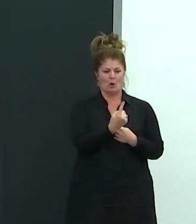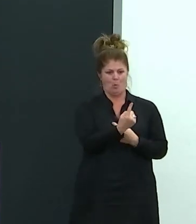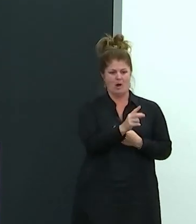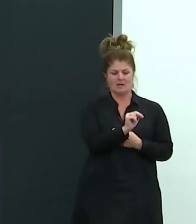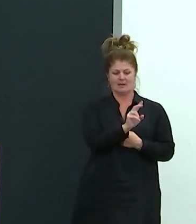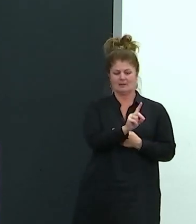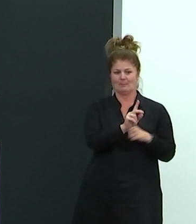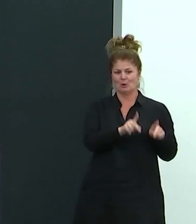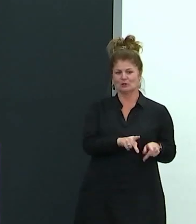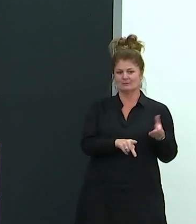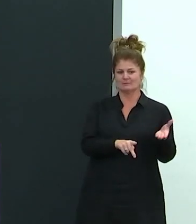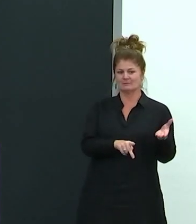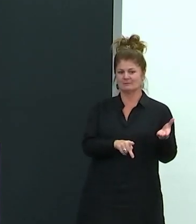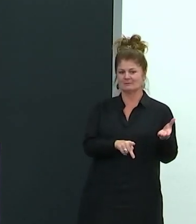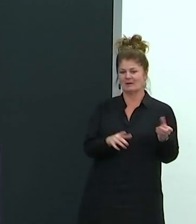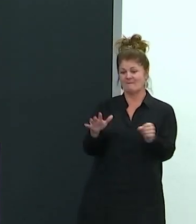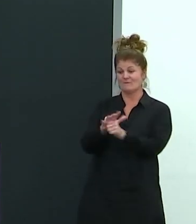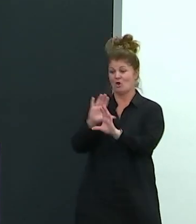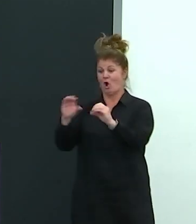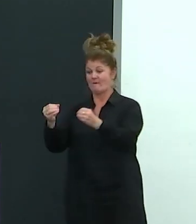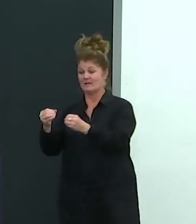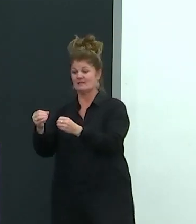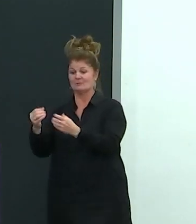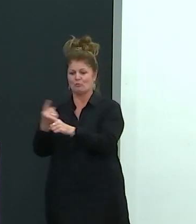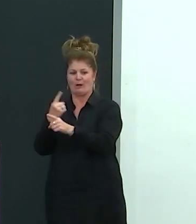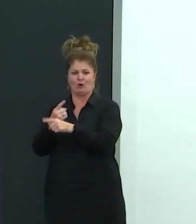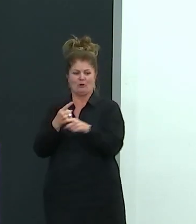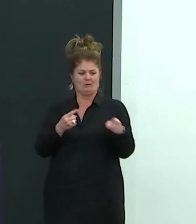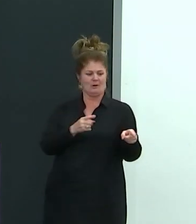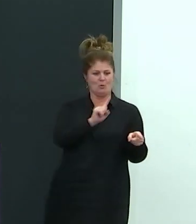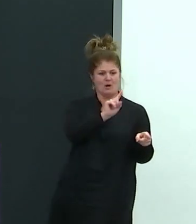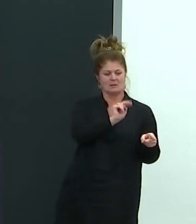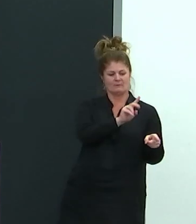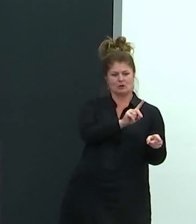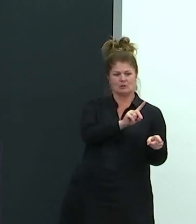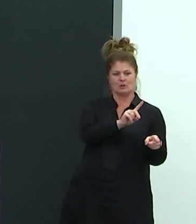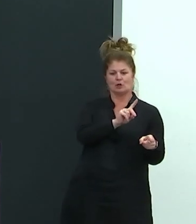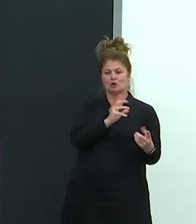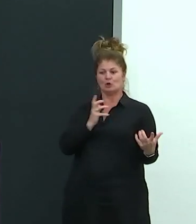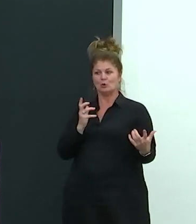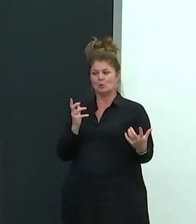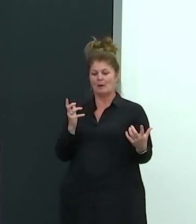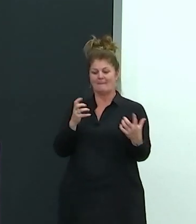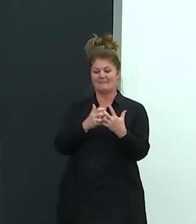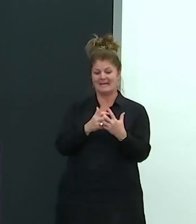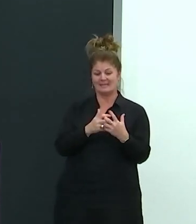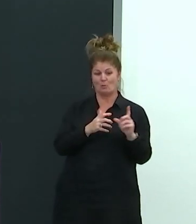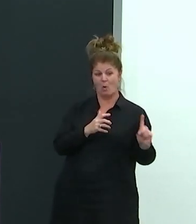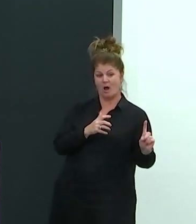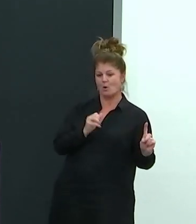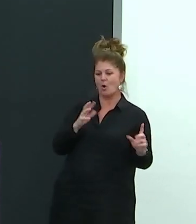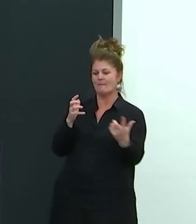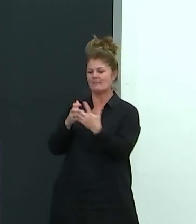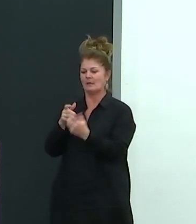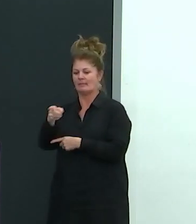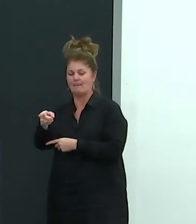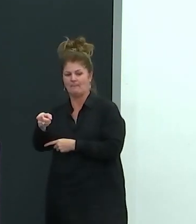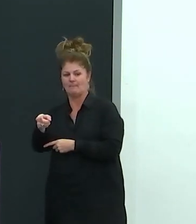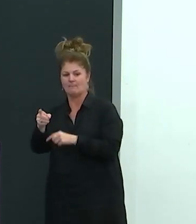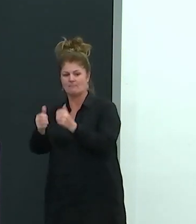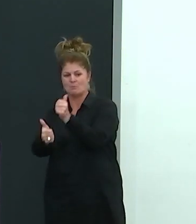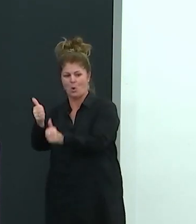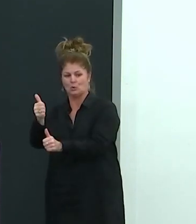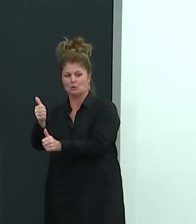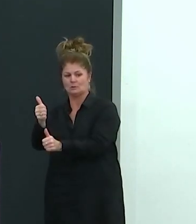neurodiverse individual? Do you meet the needs of the one over the needs of the many? Or say majority rules to meet the most